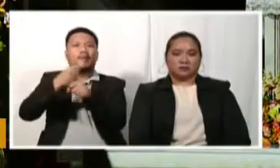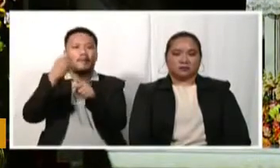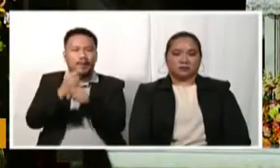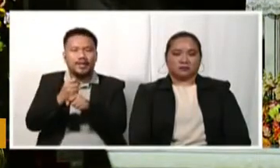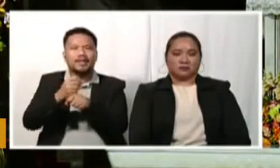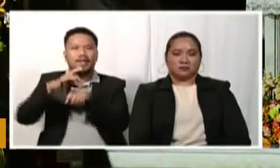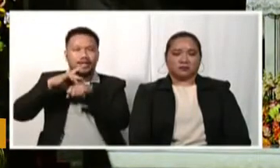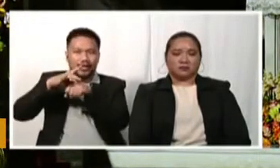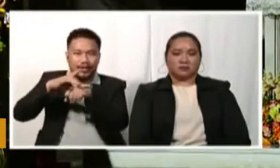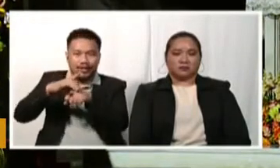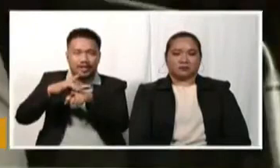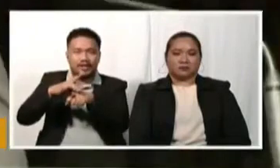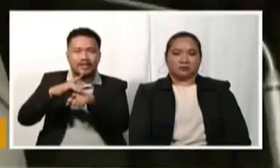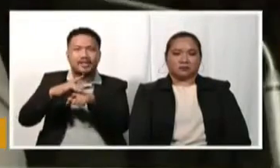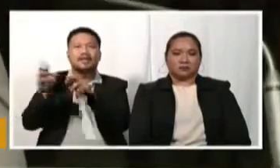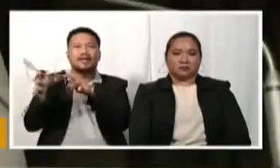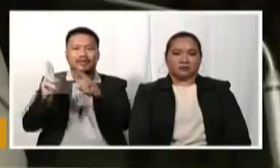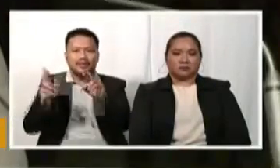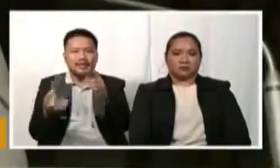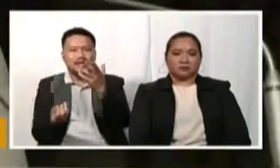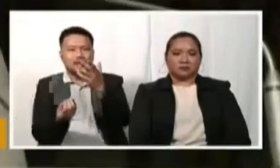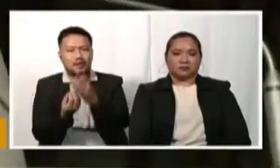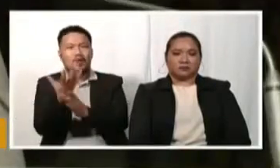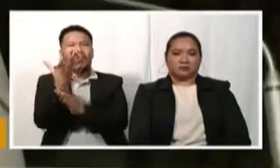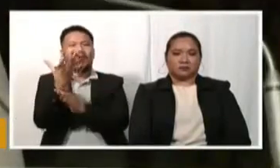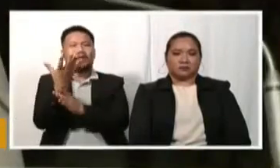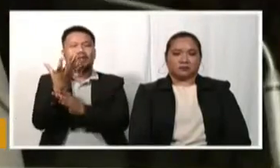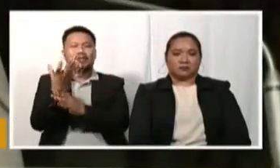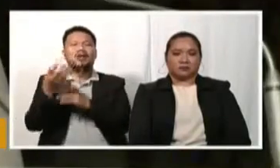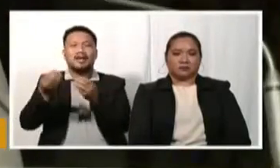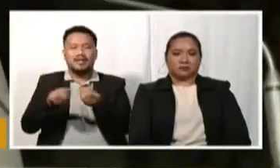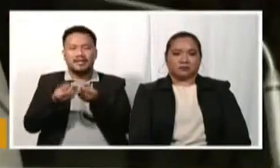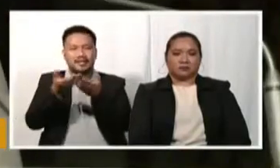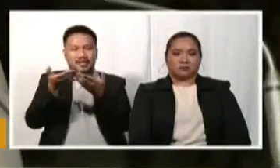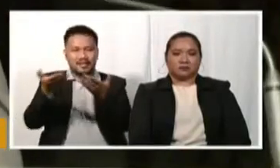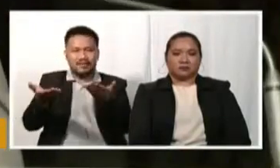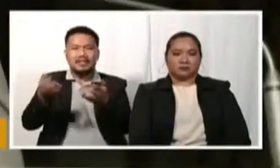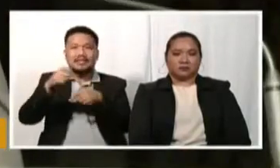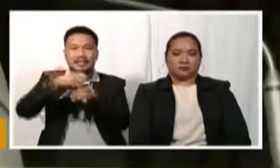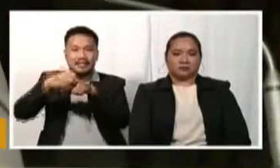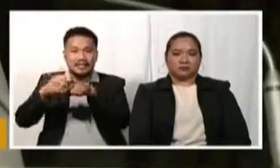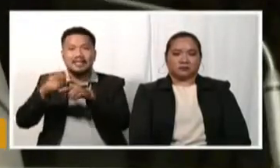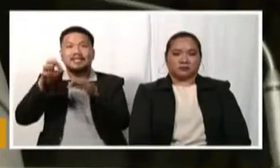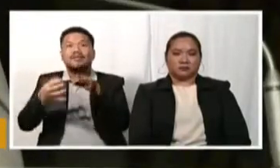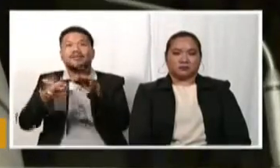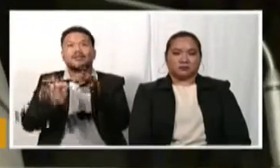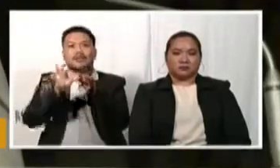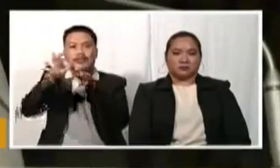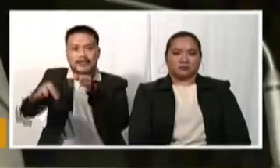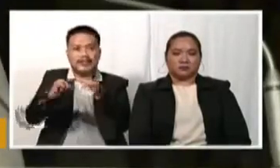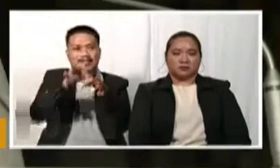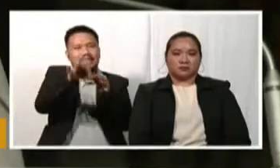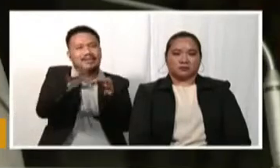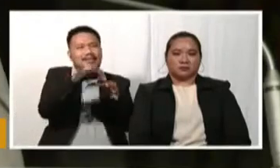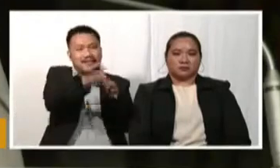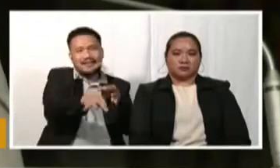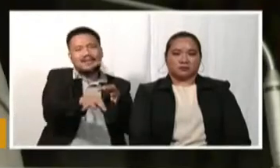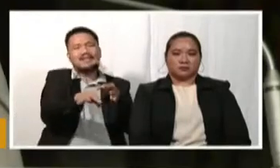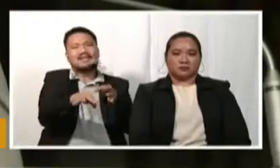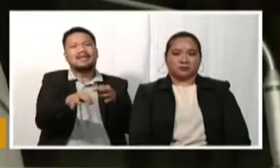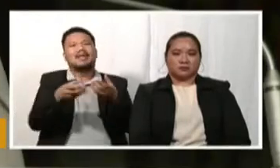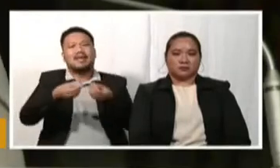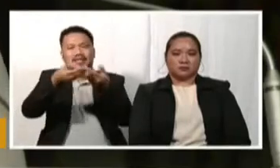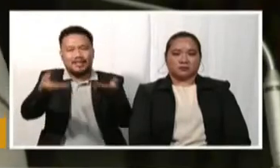and fruitful, giving seed to the one who sows and bread to the one who